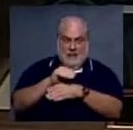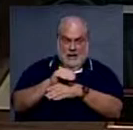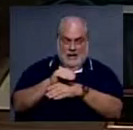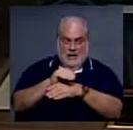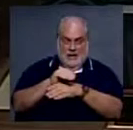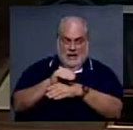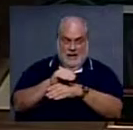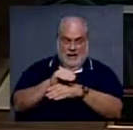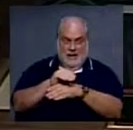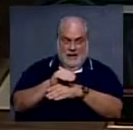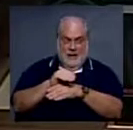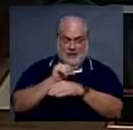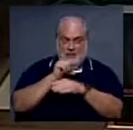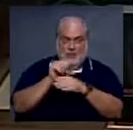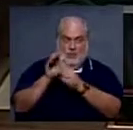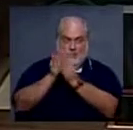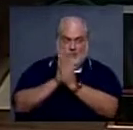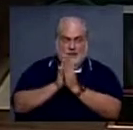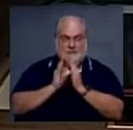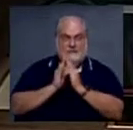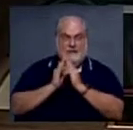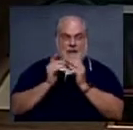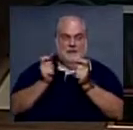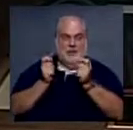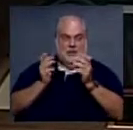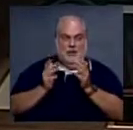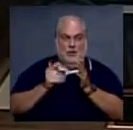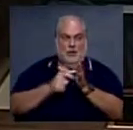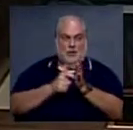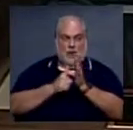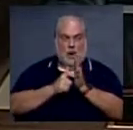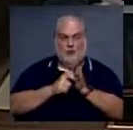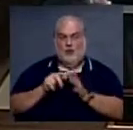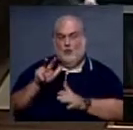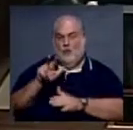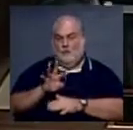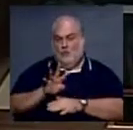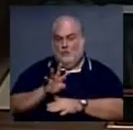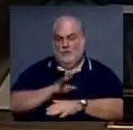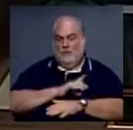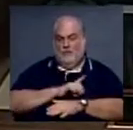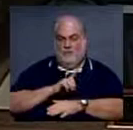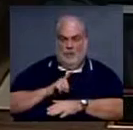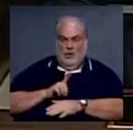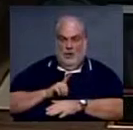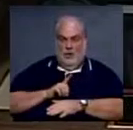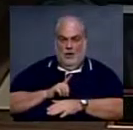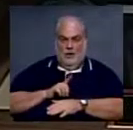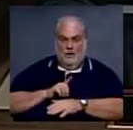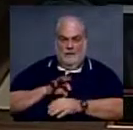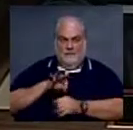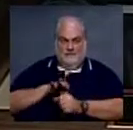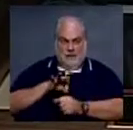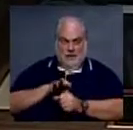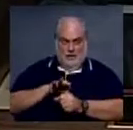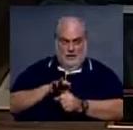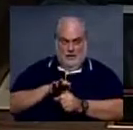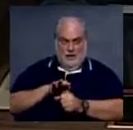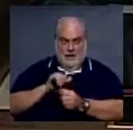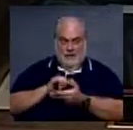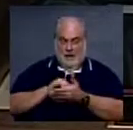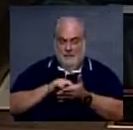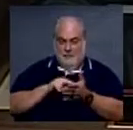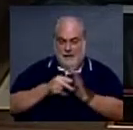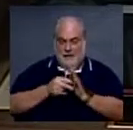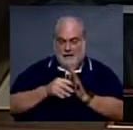not understand. requested by the city manager. Takes 3/4 of the board. I told Director Wright earlier today that was 8 because I was